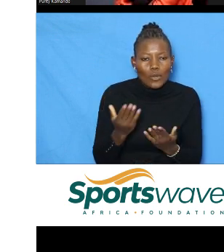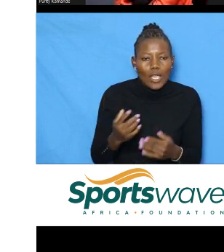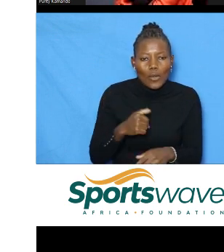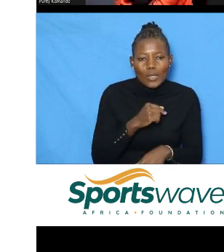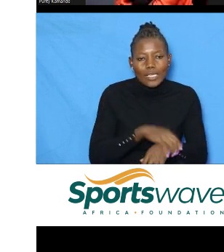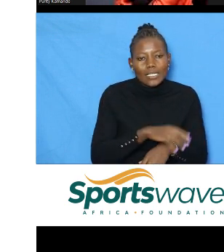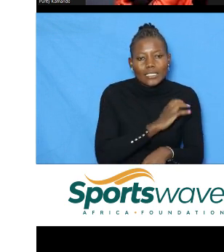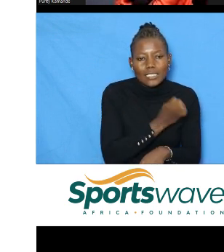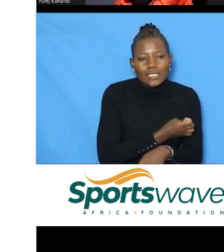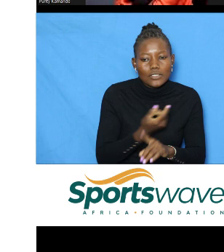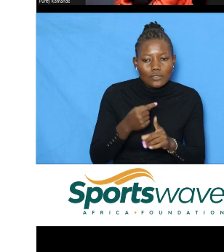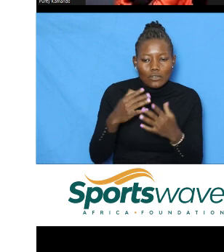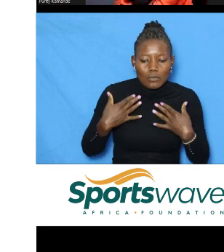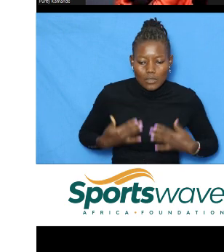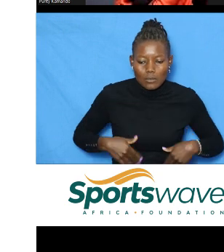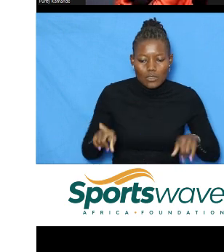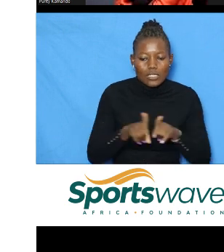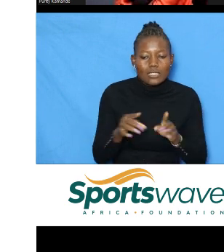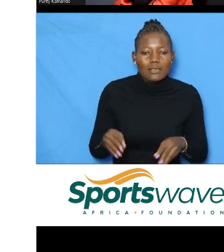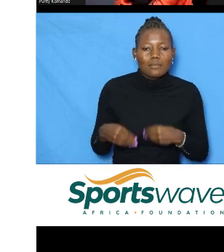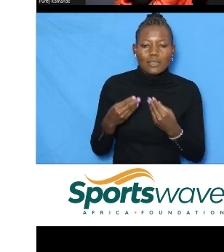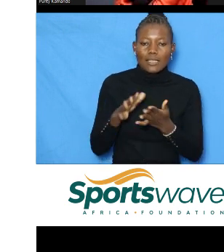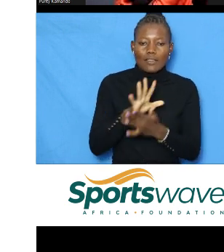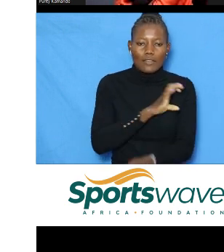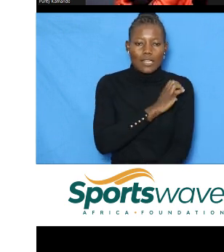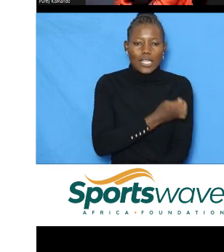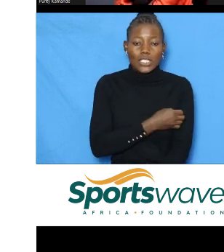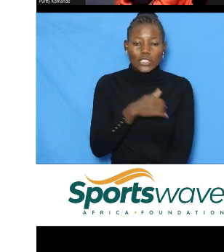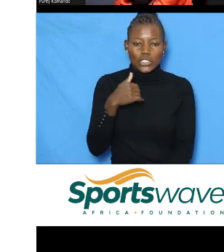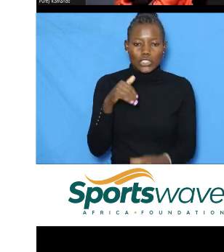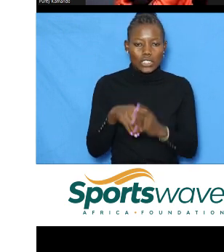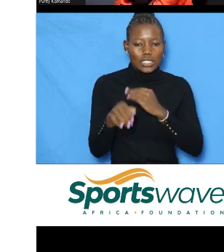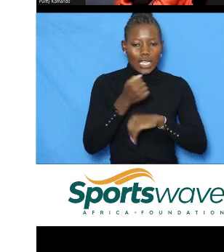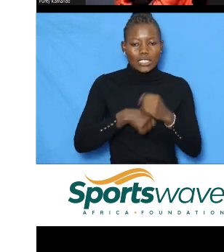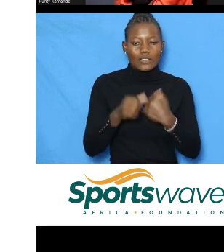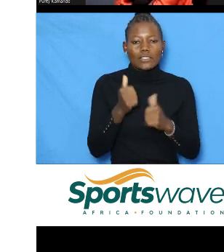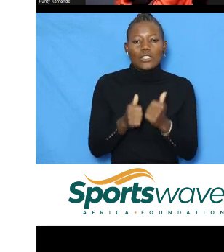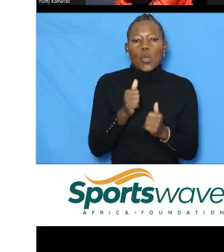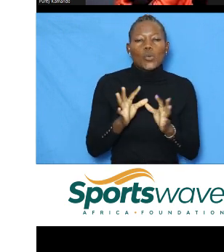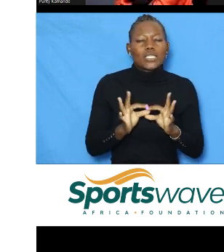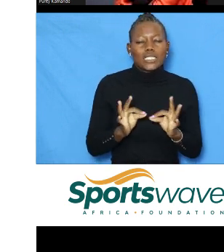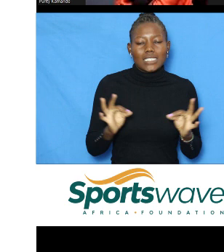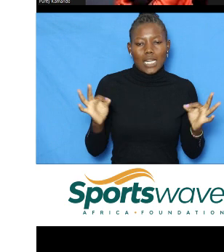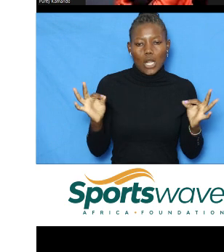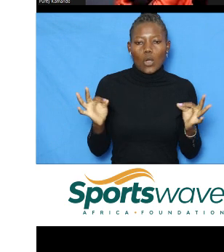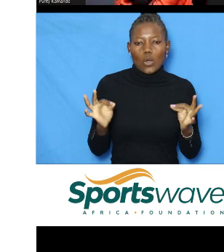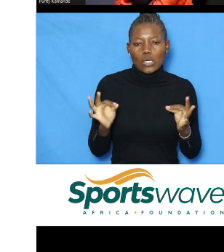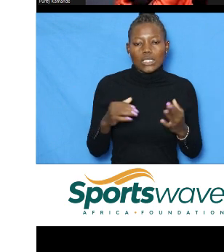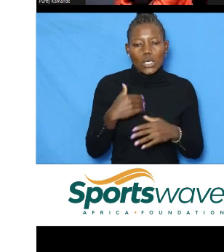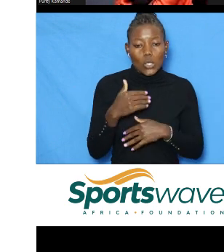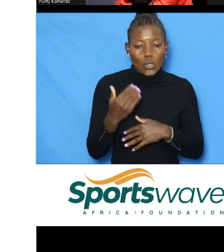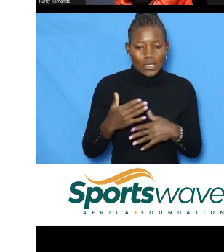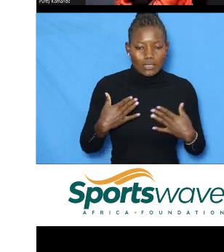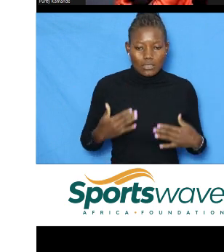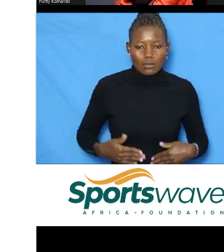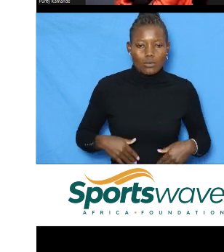Fats as well provide energy in activities that take longer periods of time. So you will find that the body